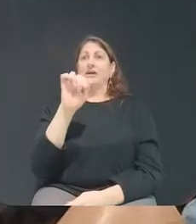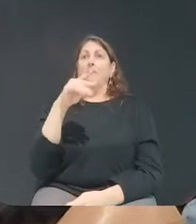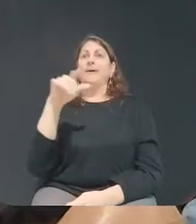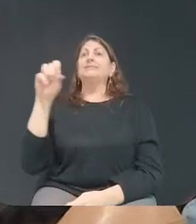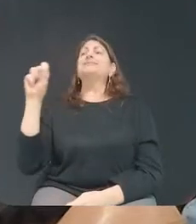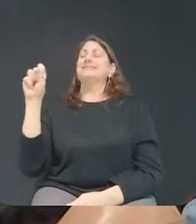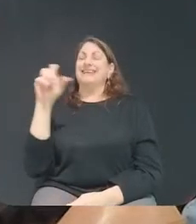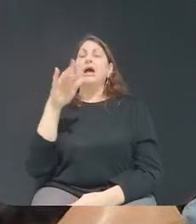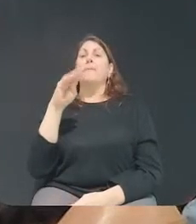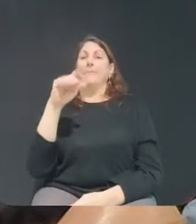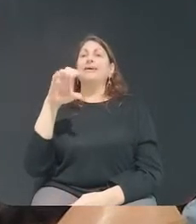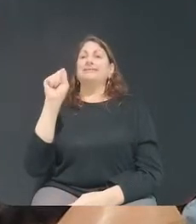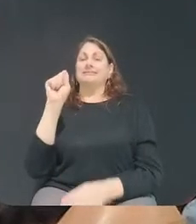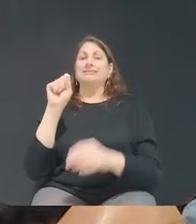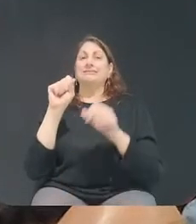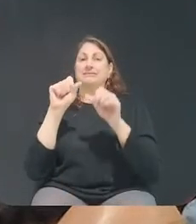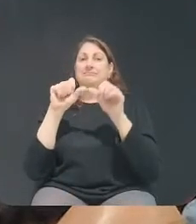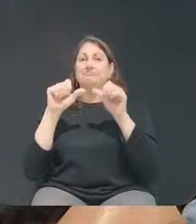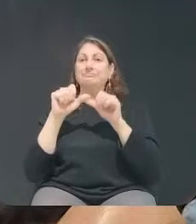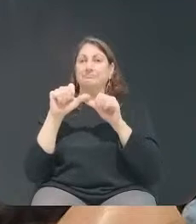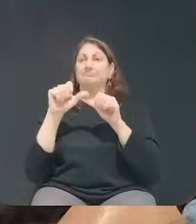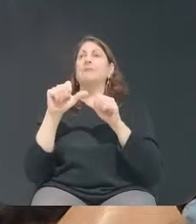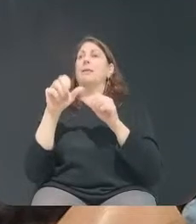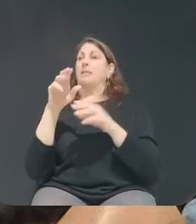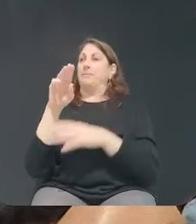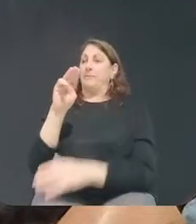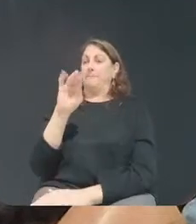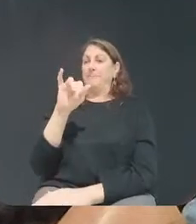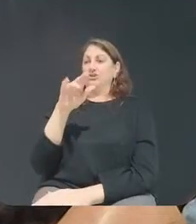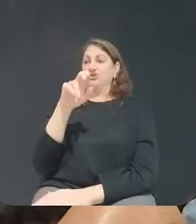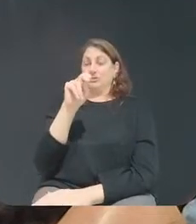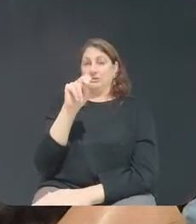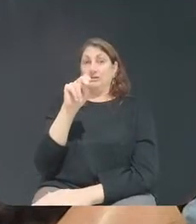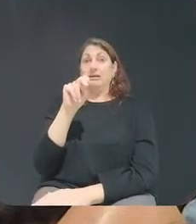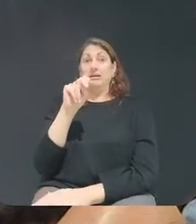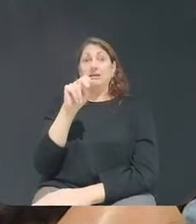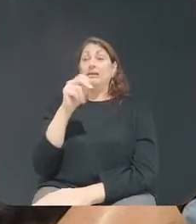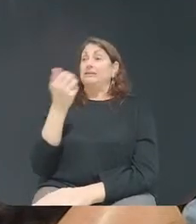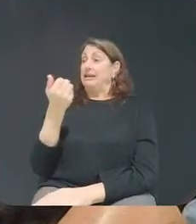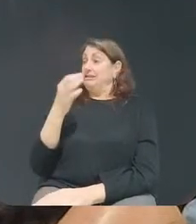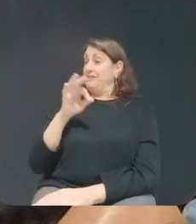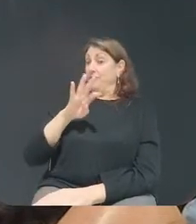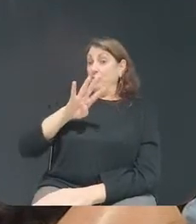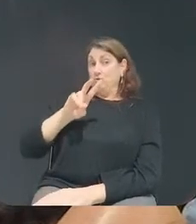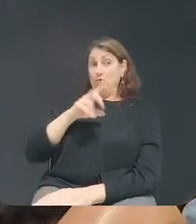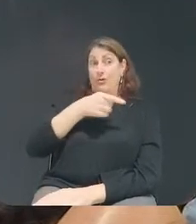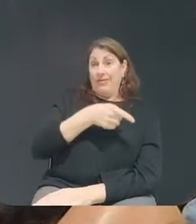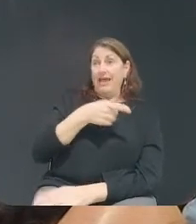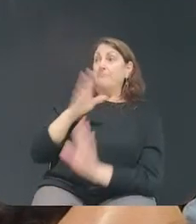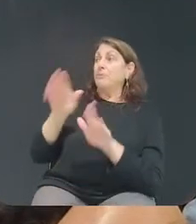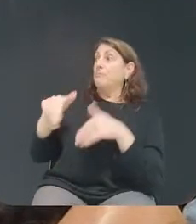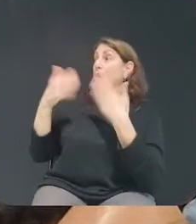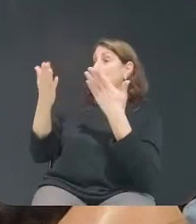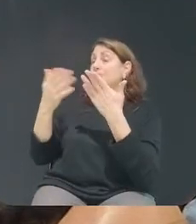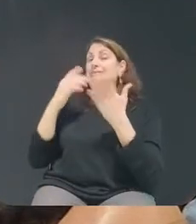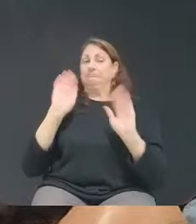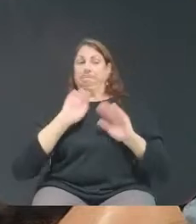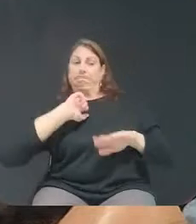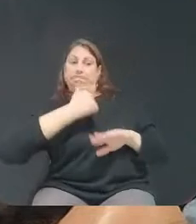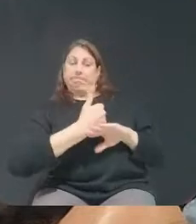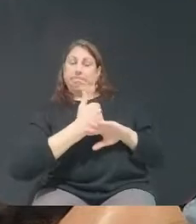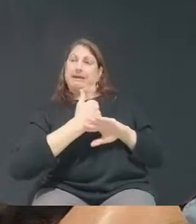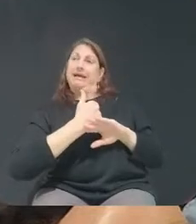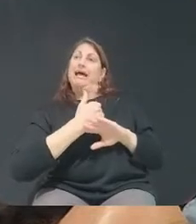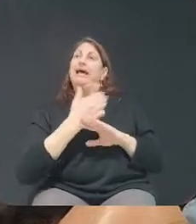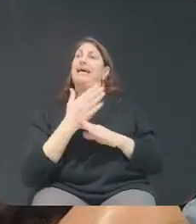In February 1952, the Lutheran Compass Mission sent this letter to City Council proposing to install a sanitary social